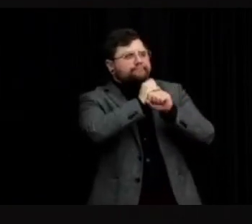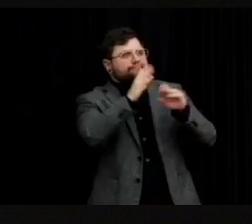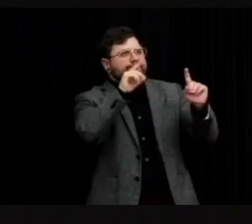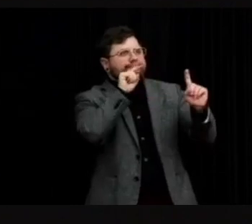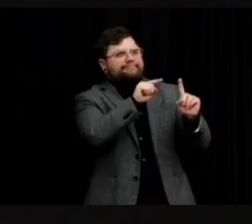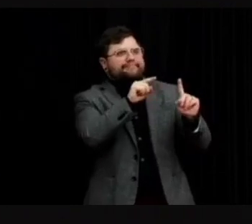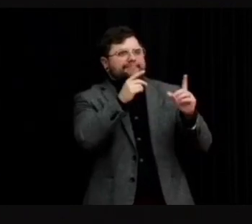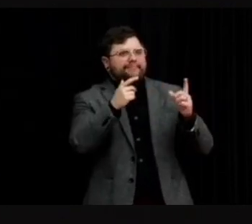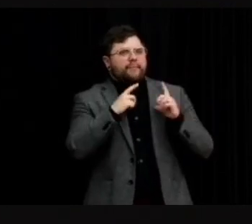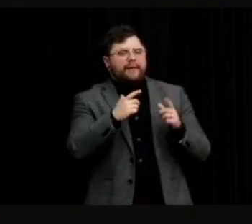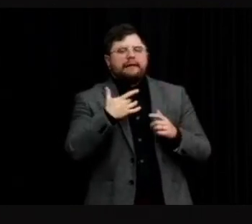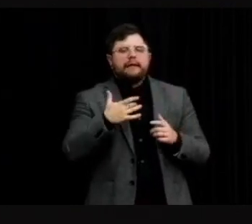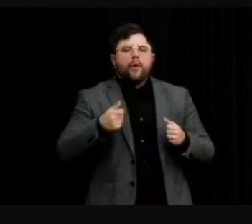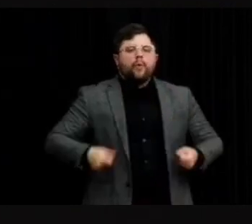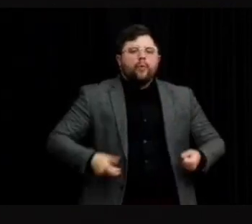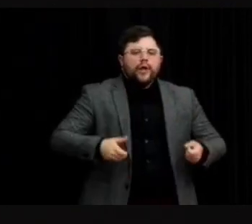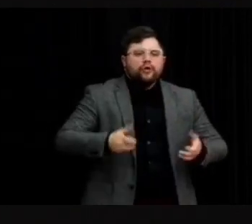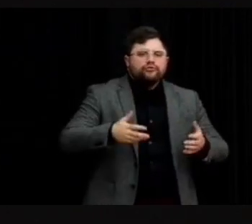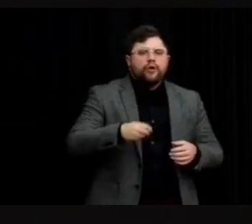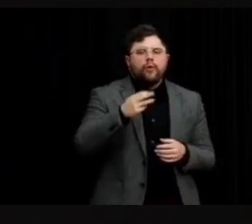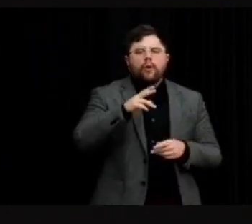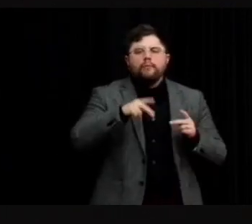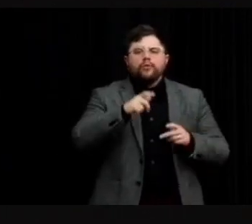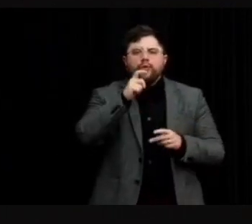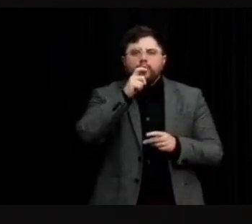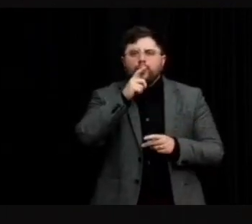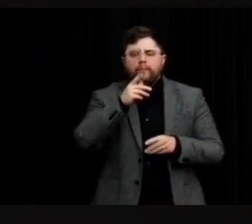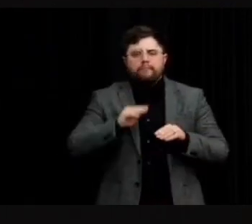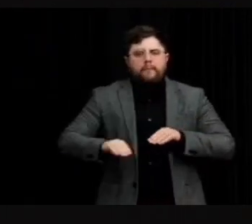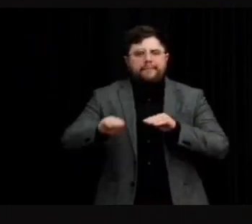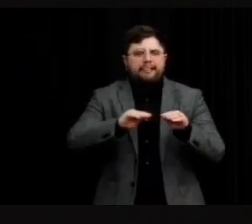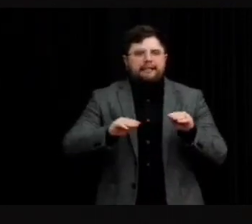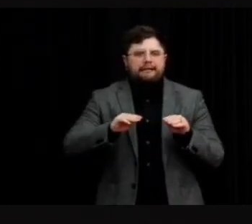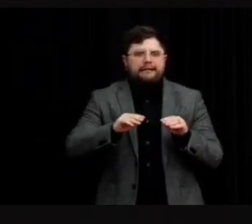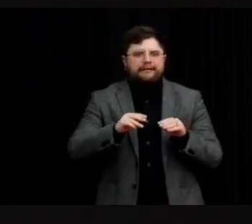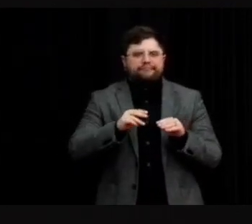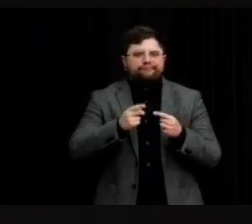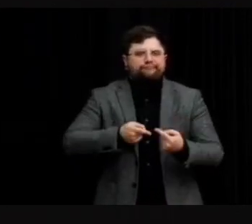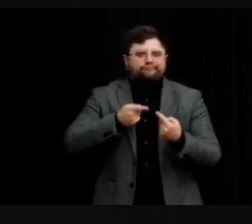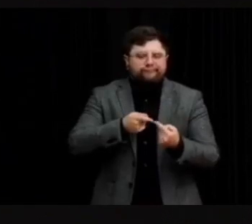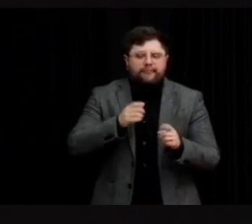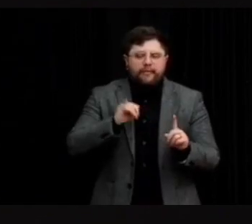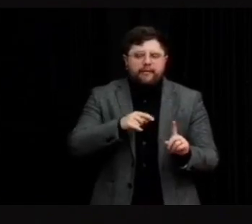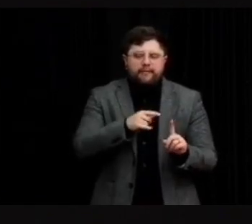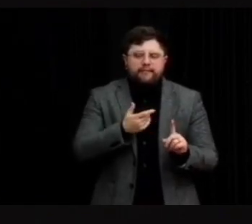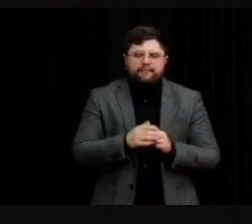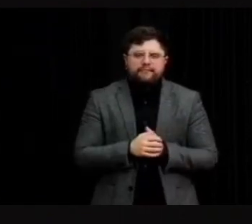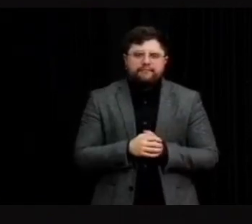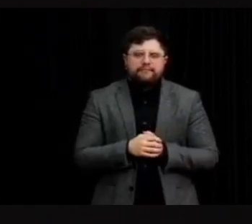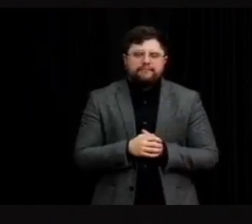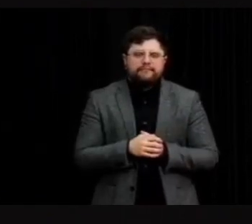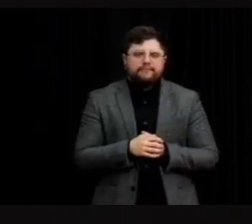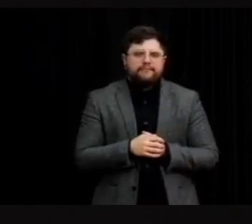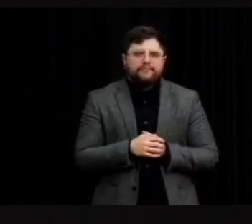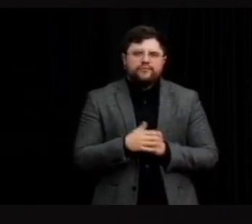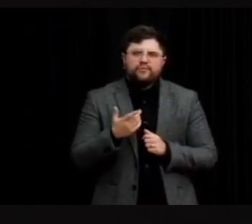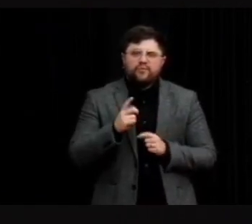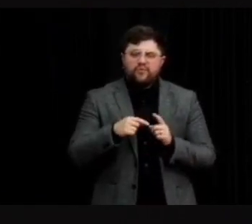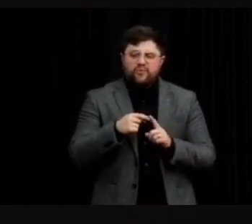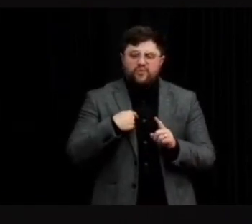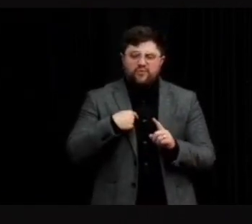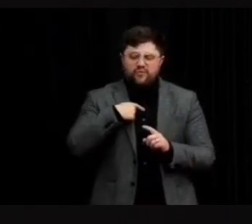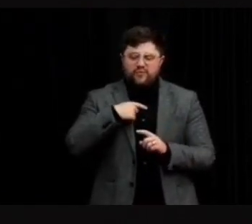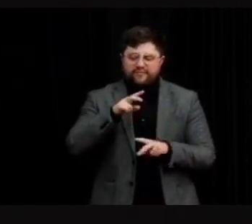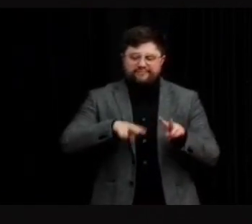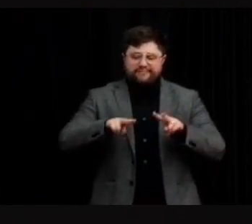usually a wheelchair user or someone with a mobility disability. And thinking about, housing